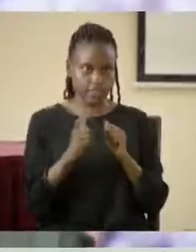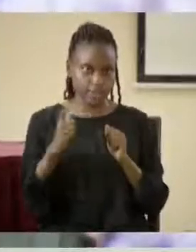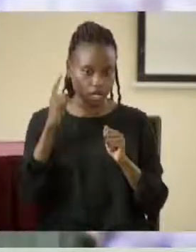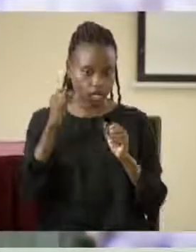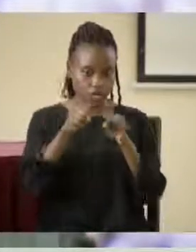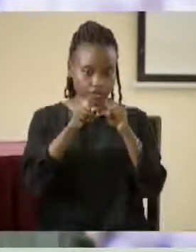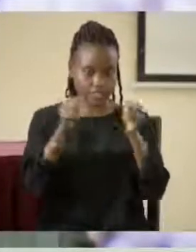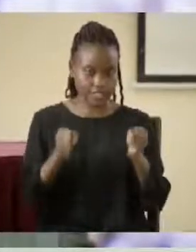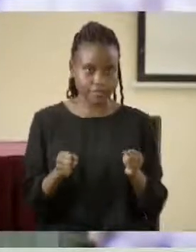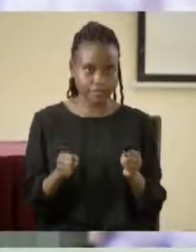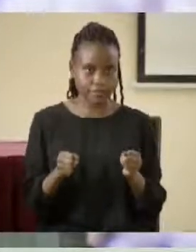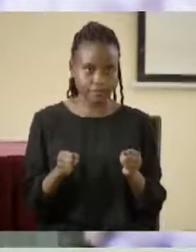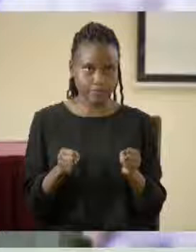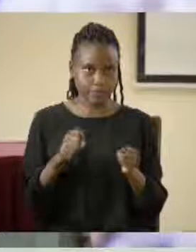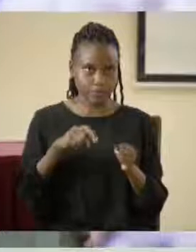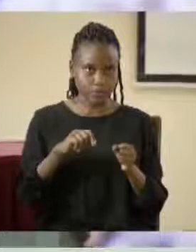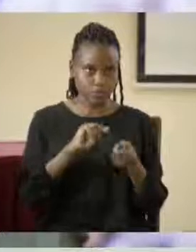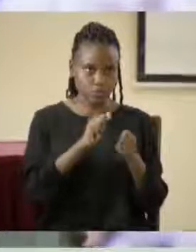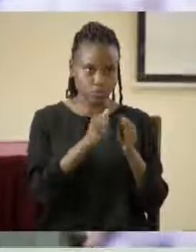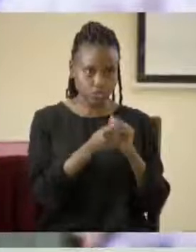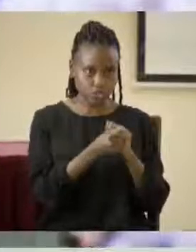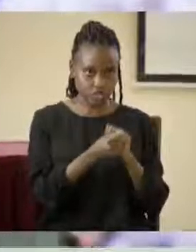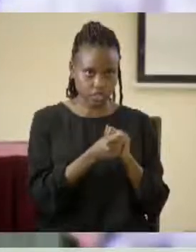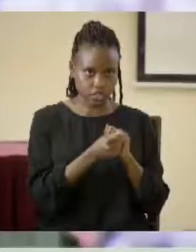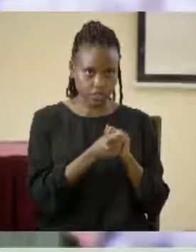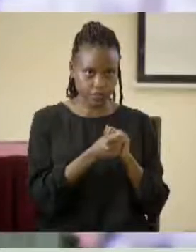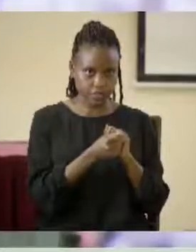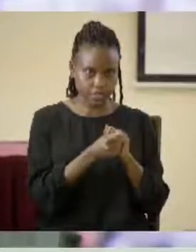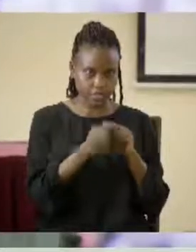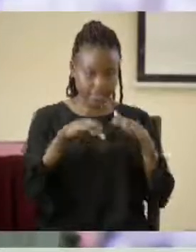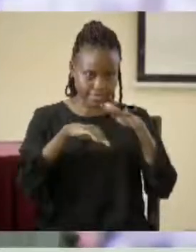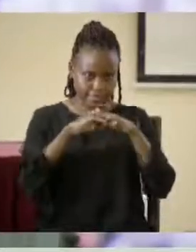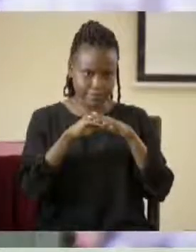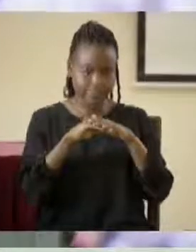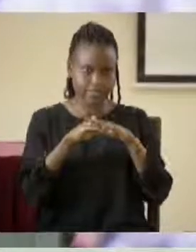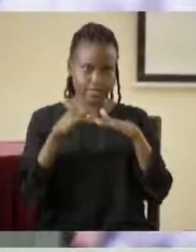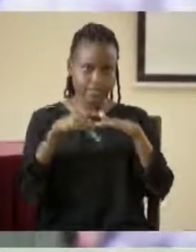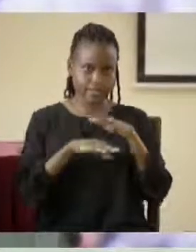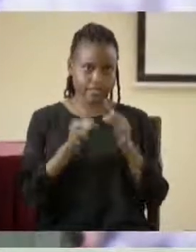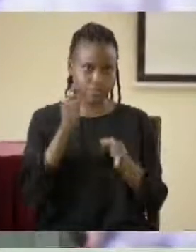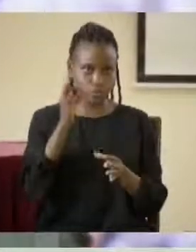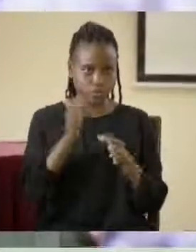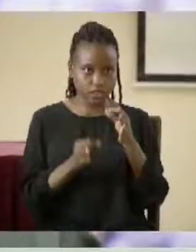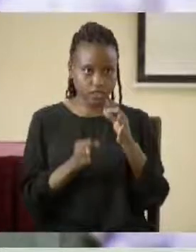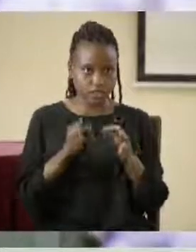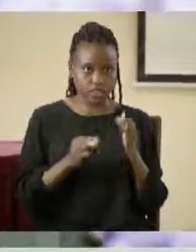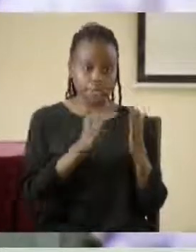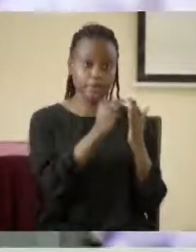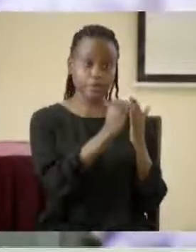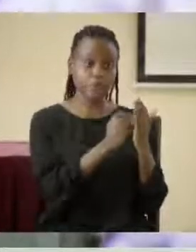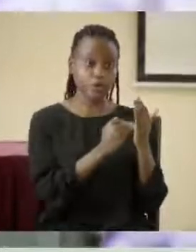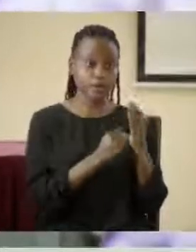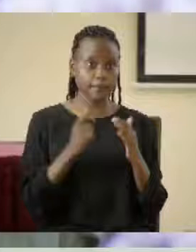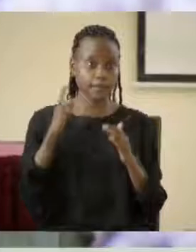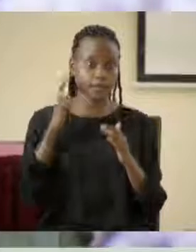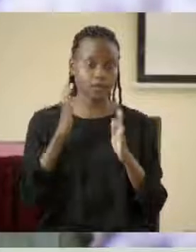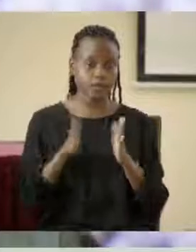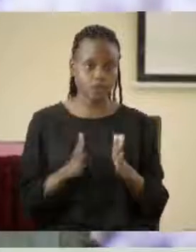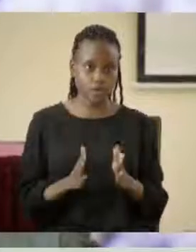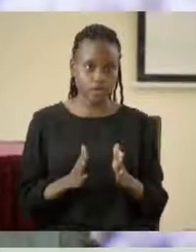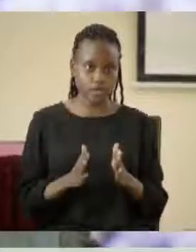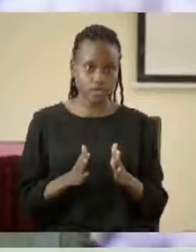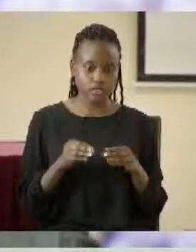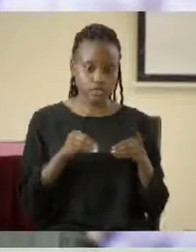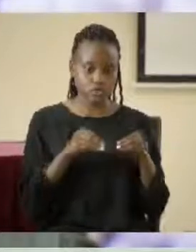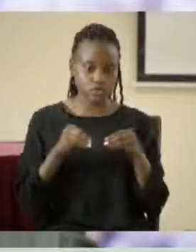we need to assault the monopoly that limits access to justice by reprogramming lawyers to move